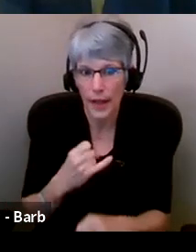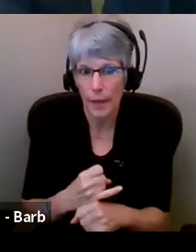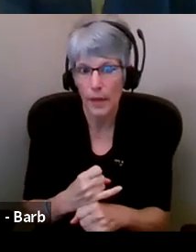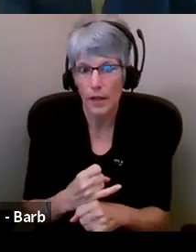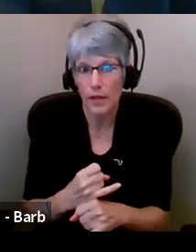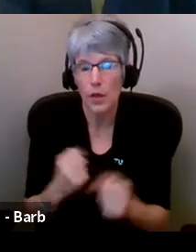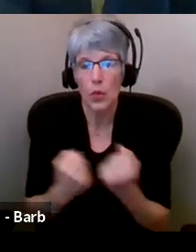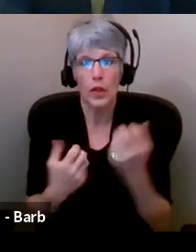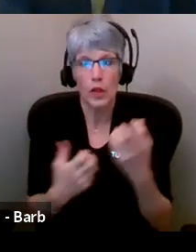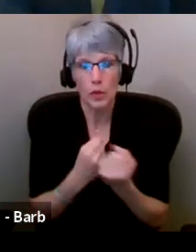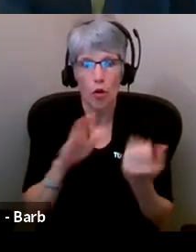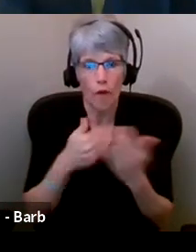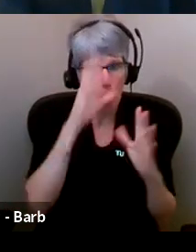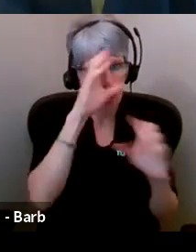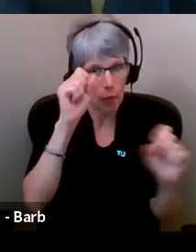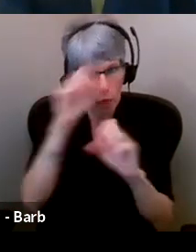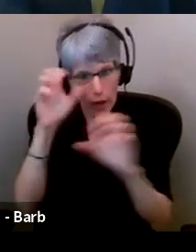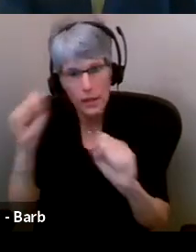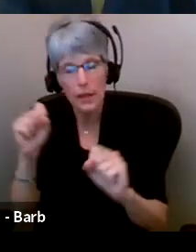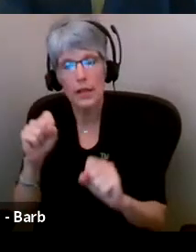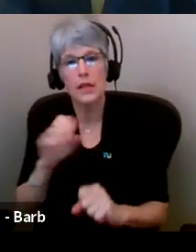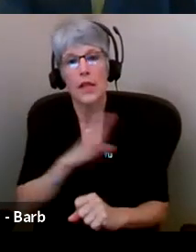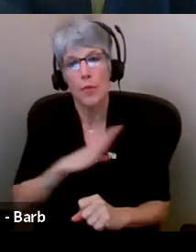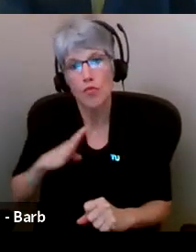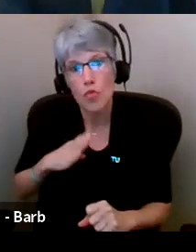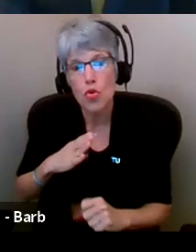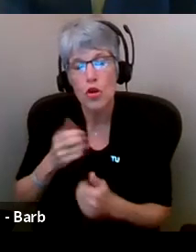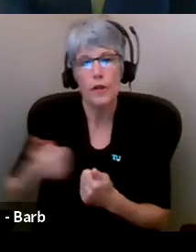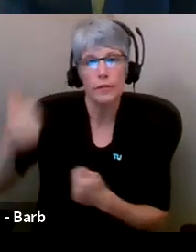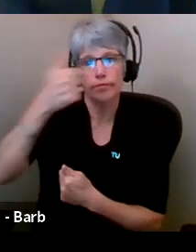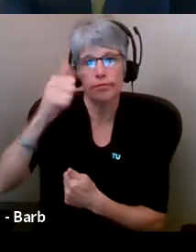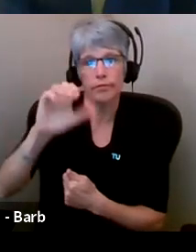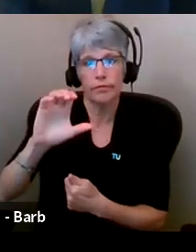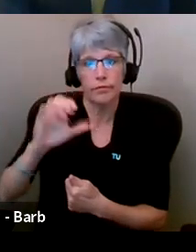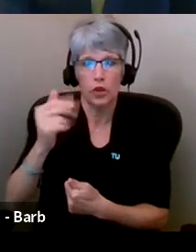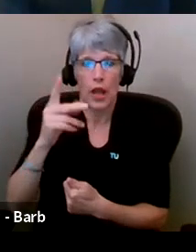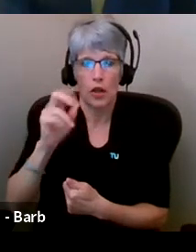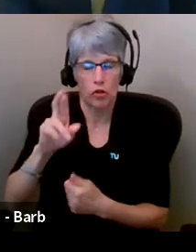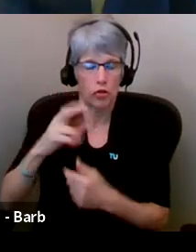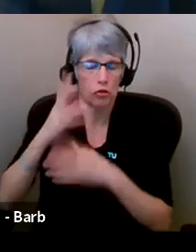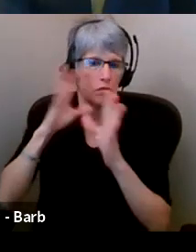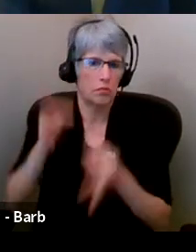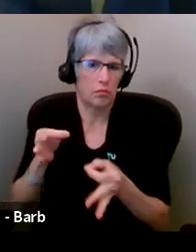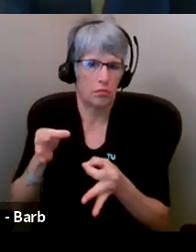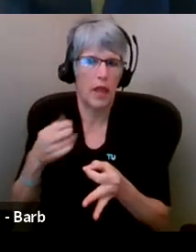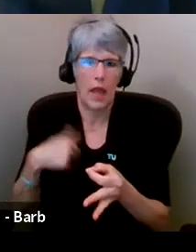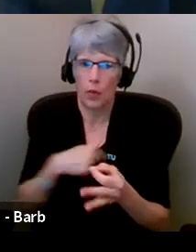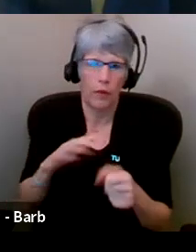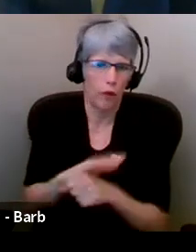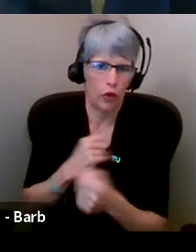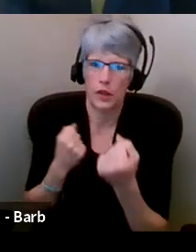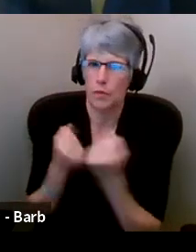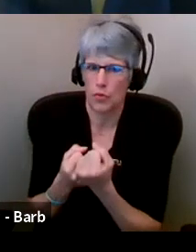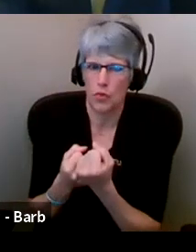the presidents and with the support of the board, Chancellor Perman made that decision and we're fully in support of it. So we